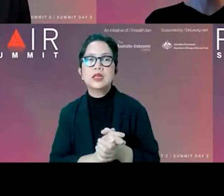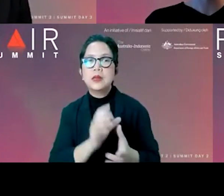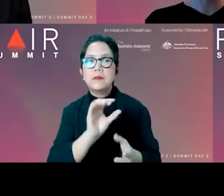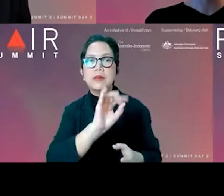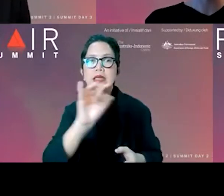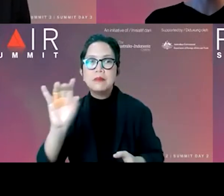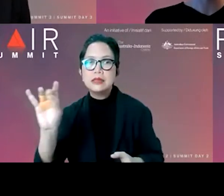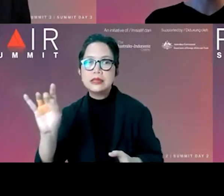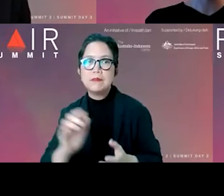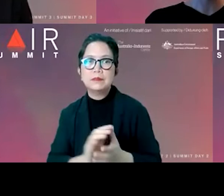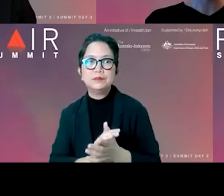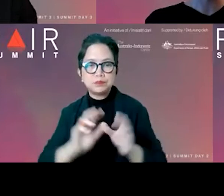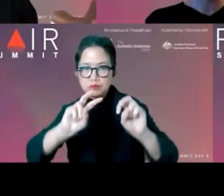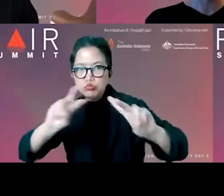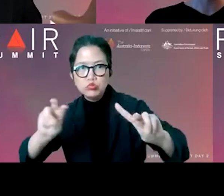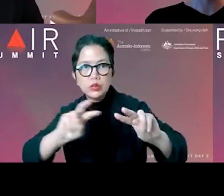model that you've come up with?